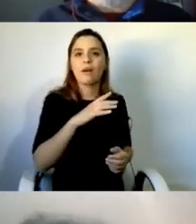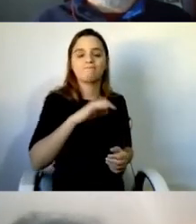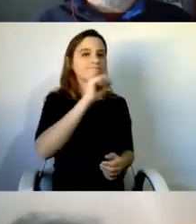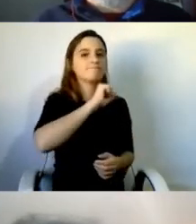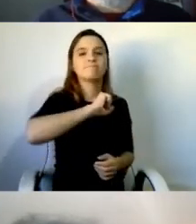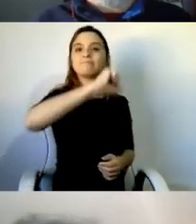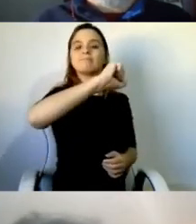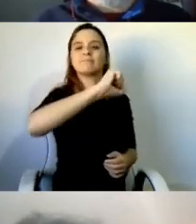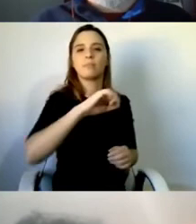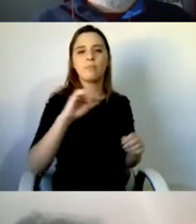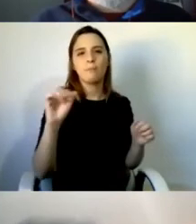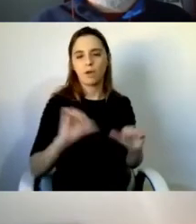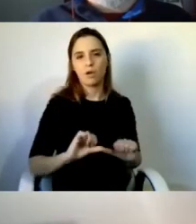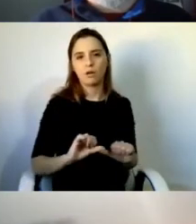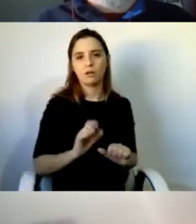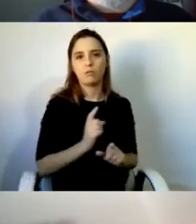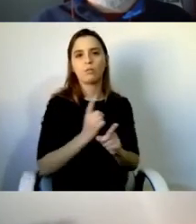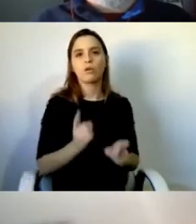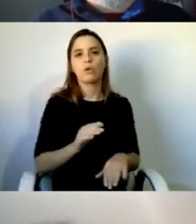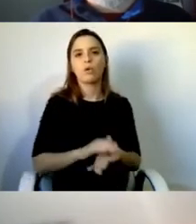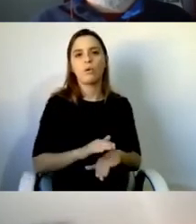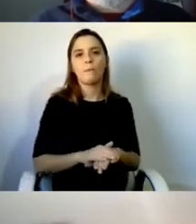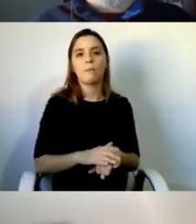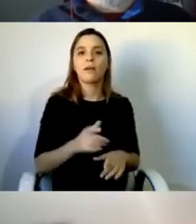the possibility to be overprotective.